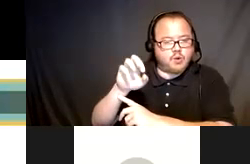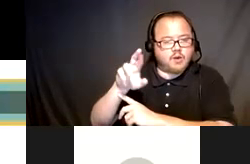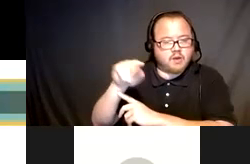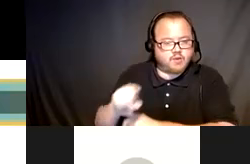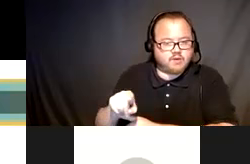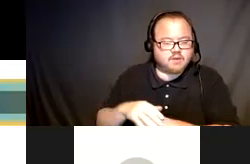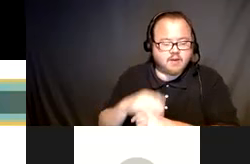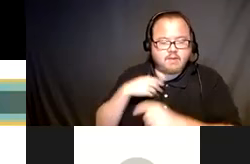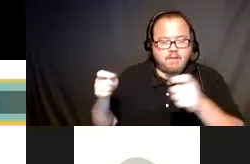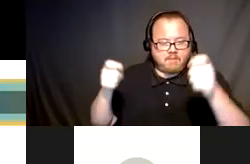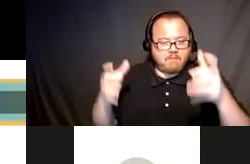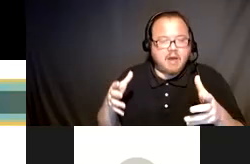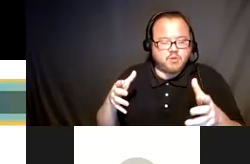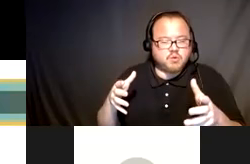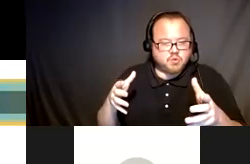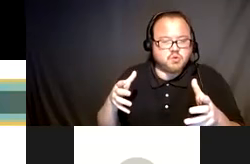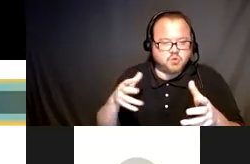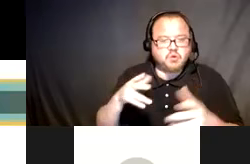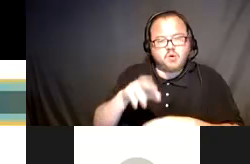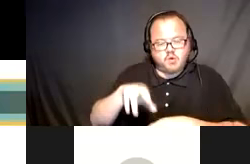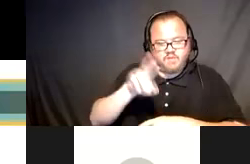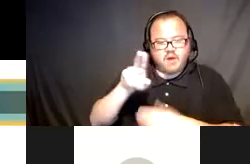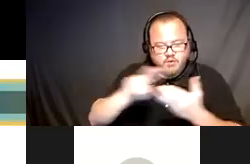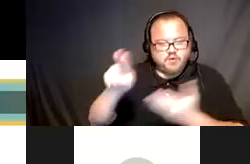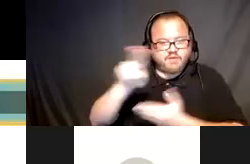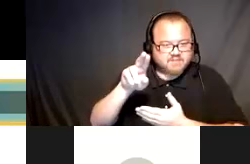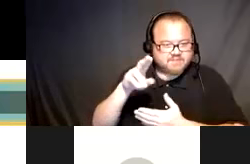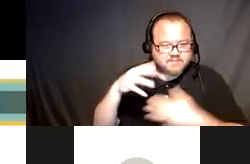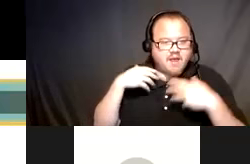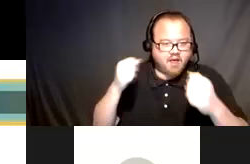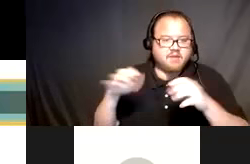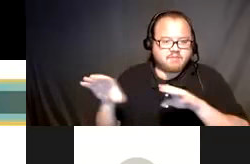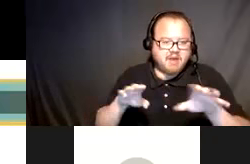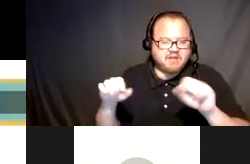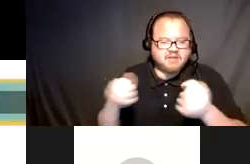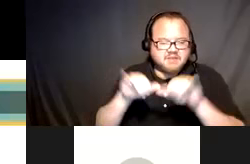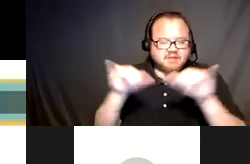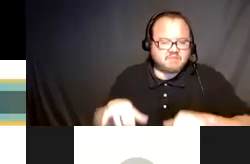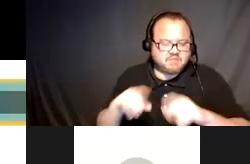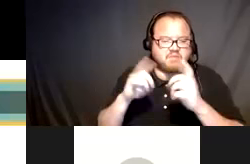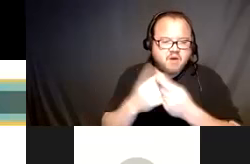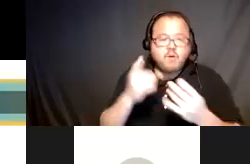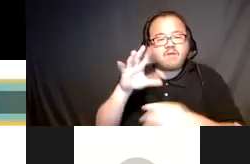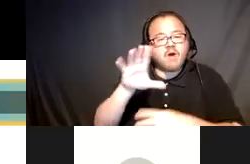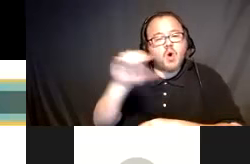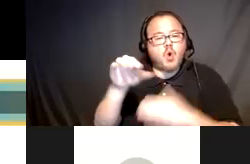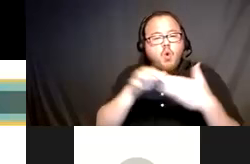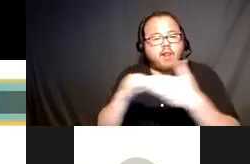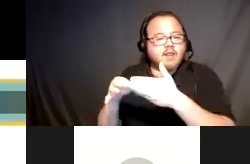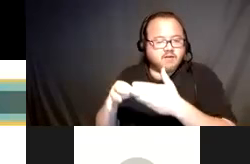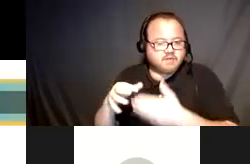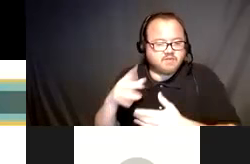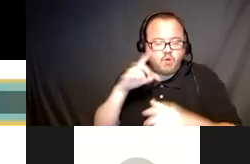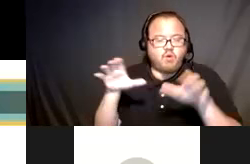and Early Intervention Manager with Riverside University Health Systems Behavioral Health Department, and also one of your co-leads for the